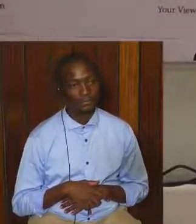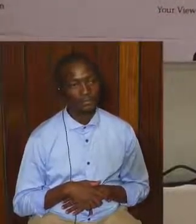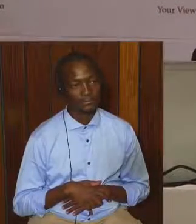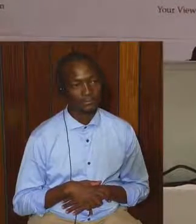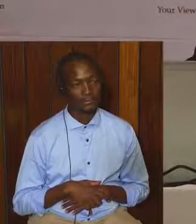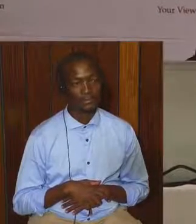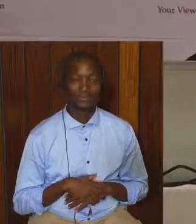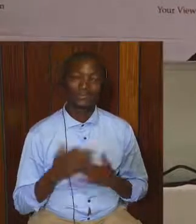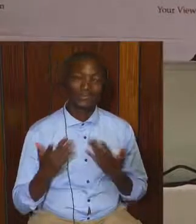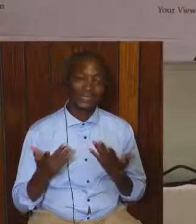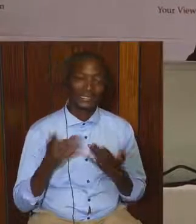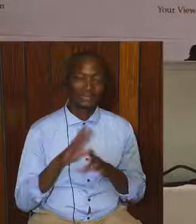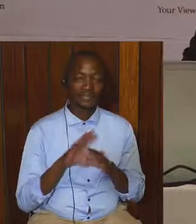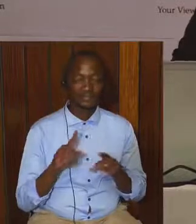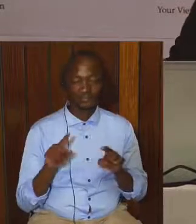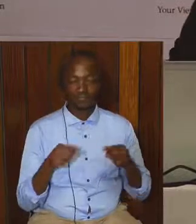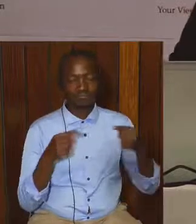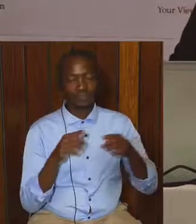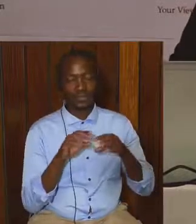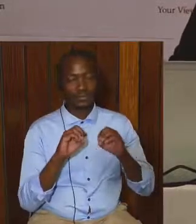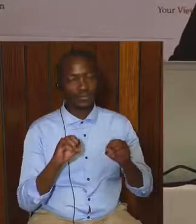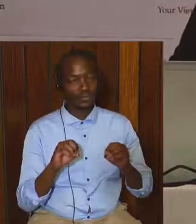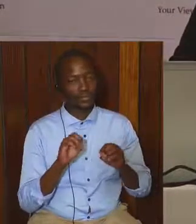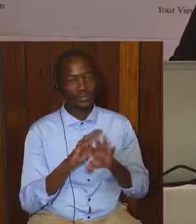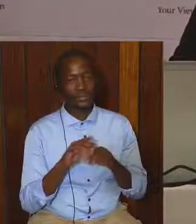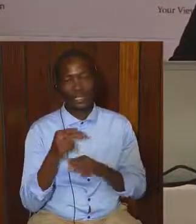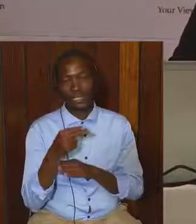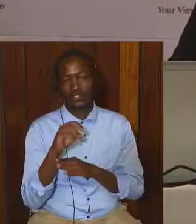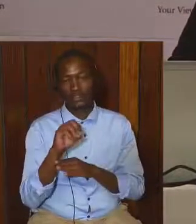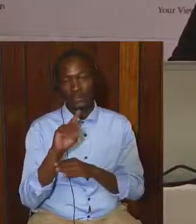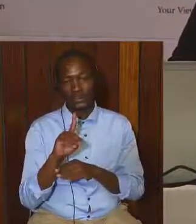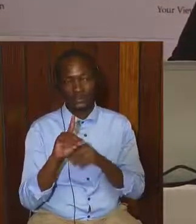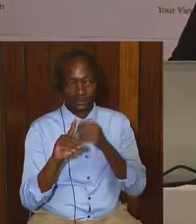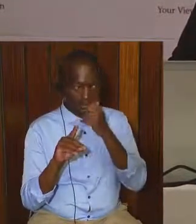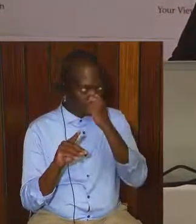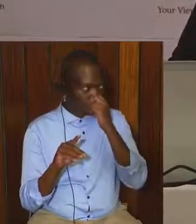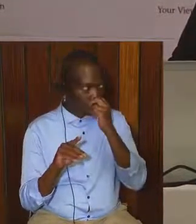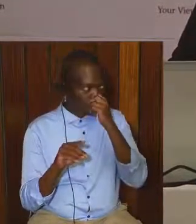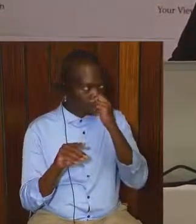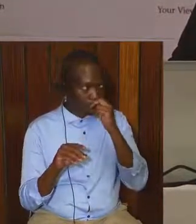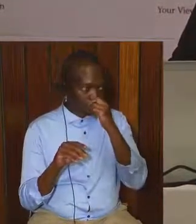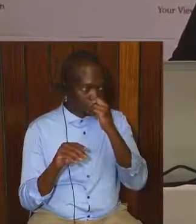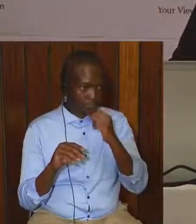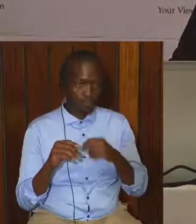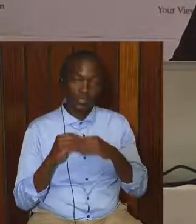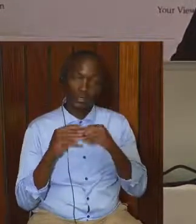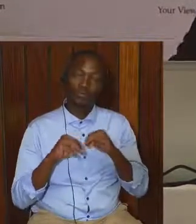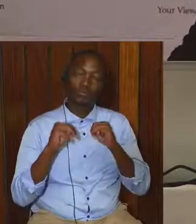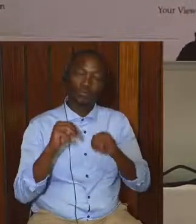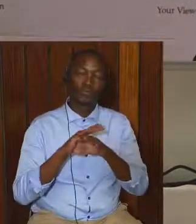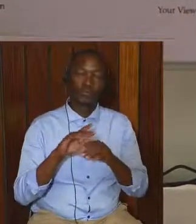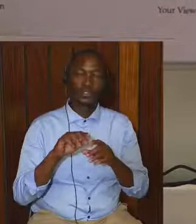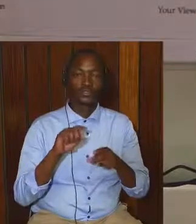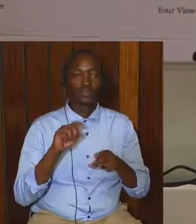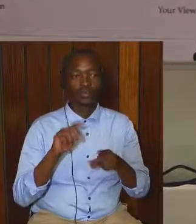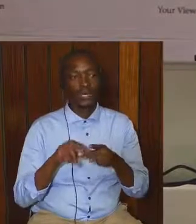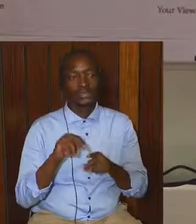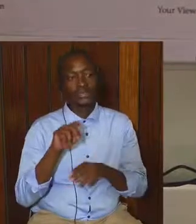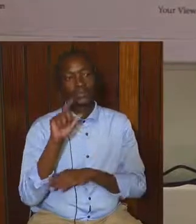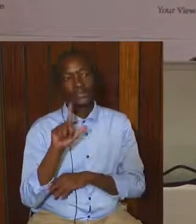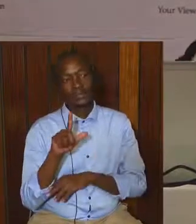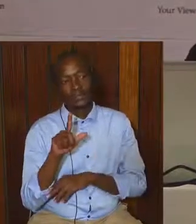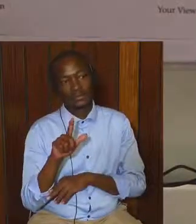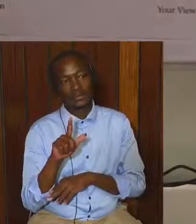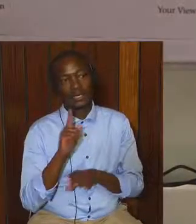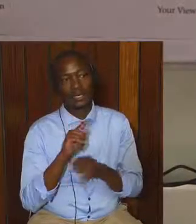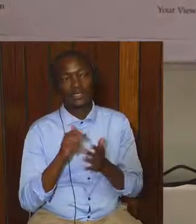So if there's no objection, HOD, we're moving on to item 7, and I would want us